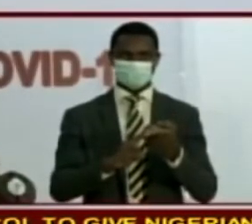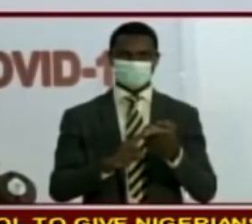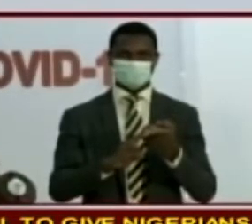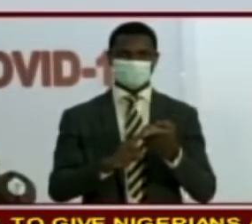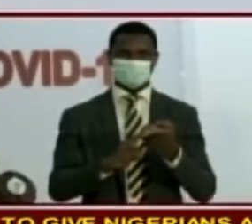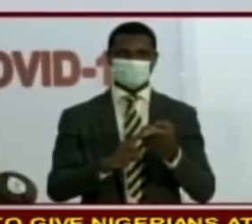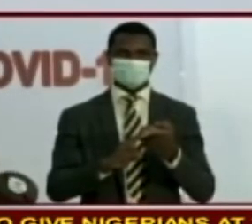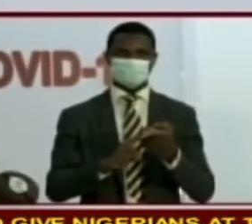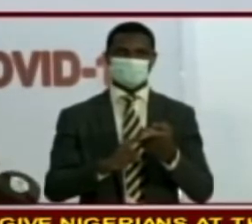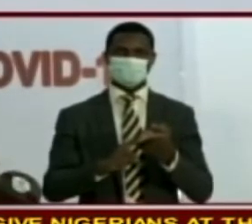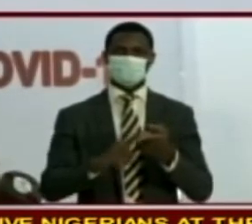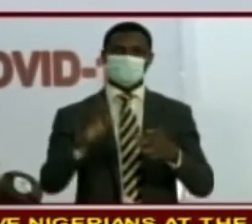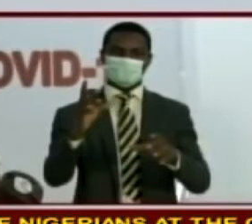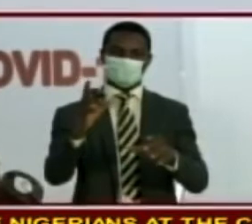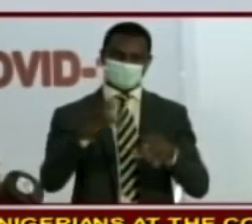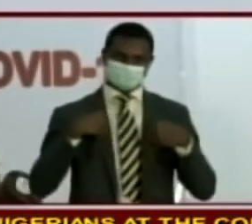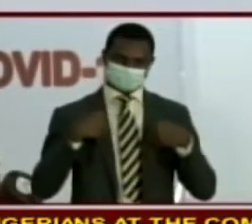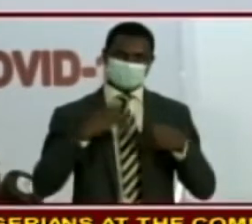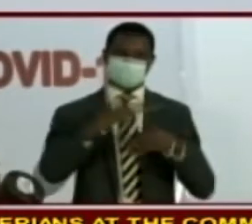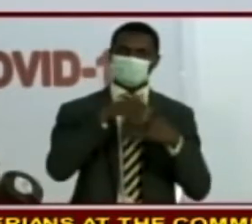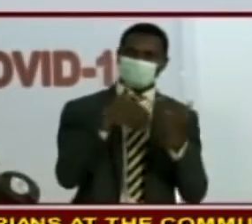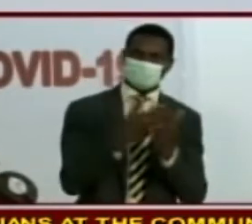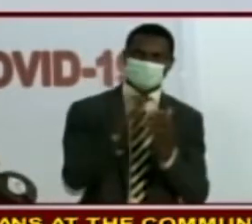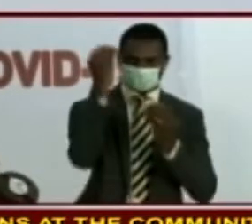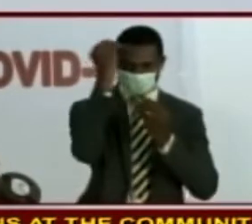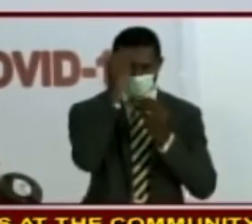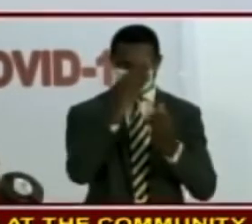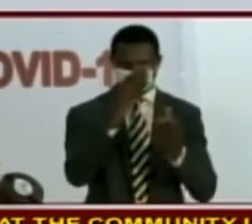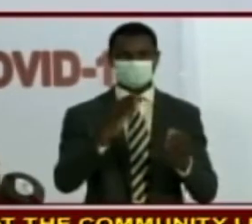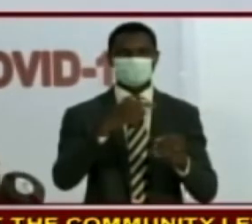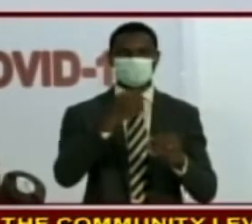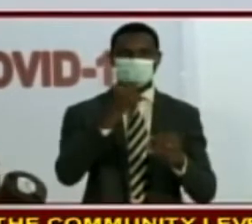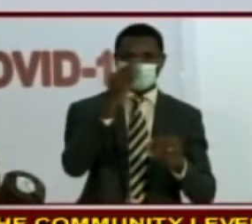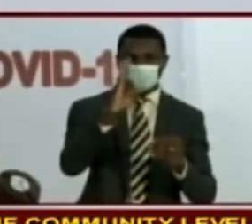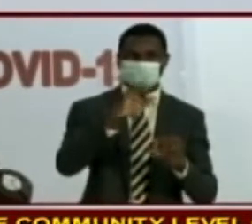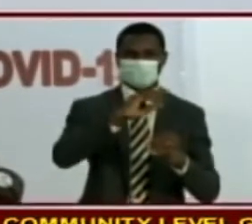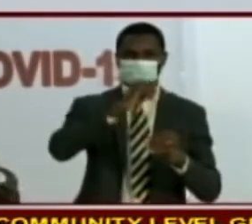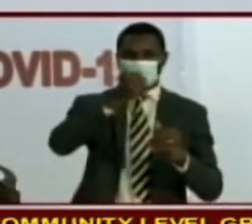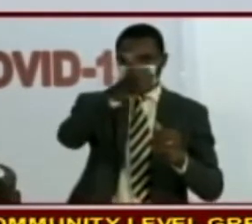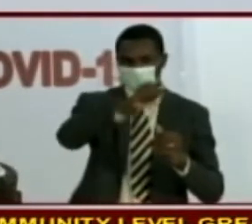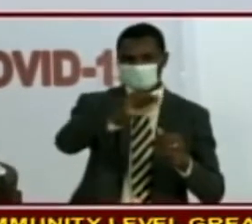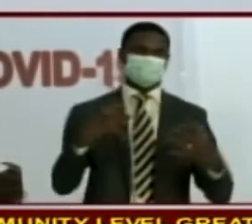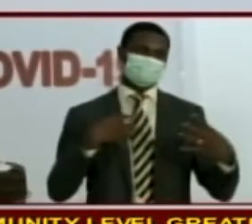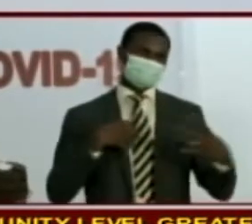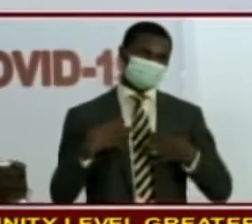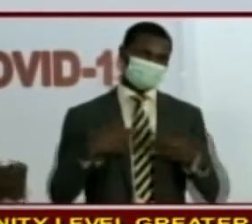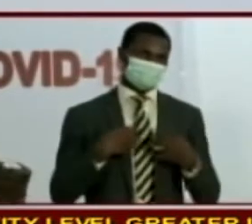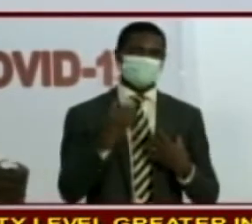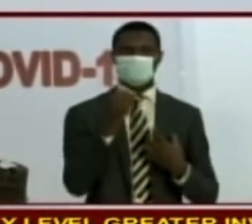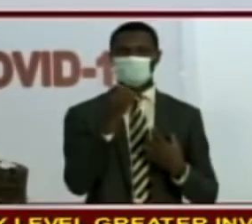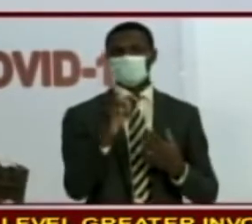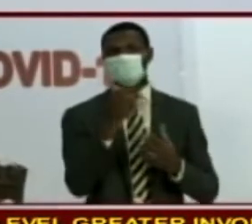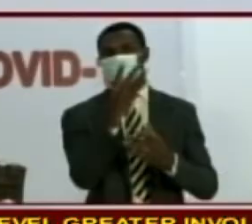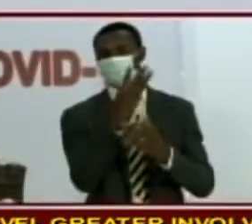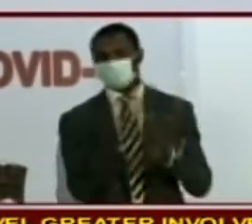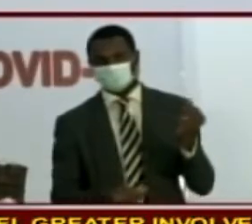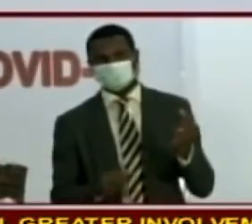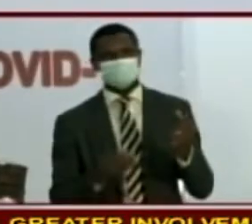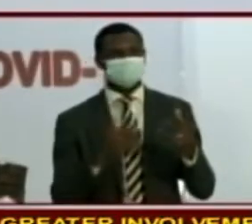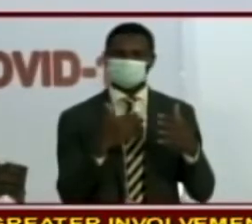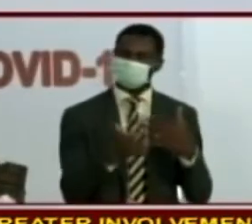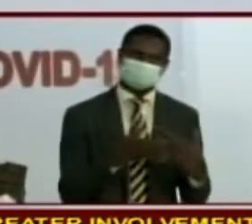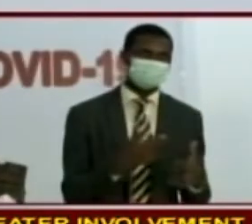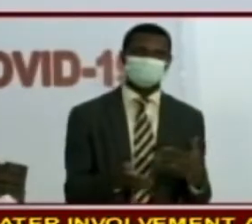the details of any complaints of loss or whatever.